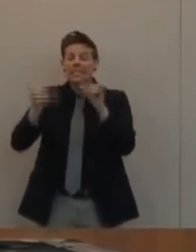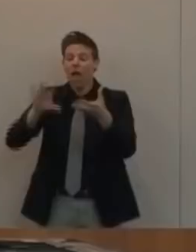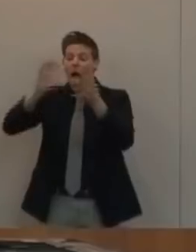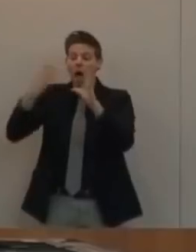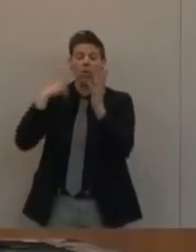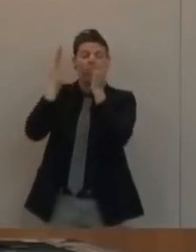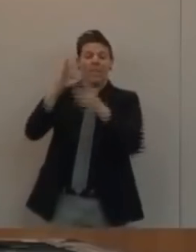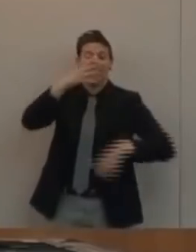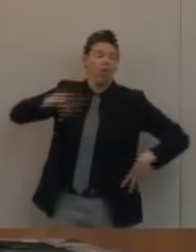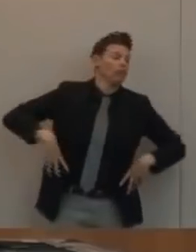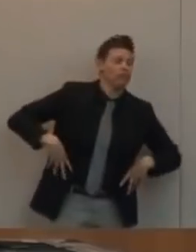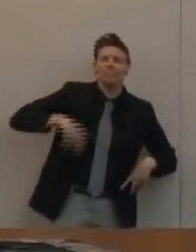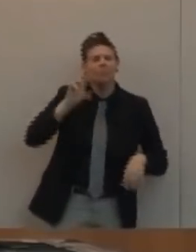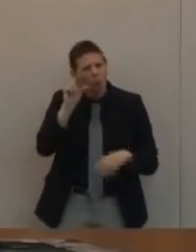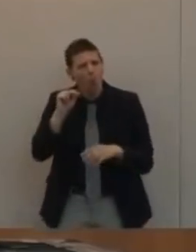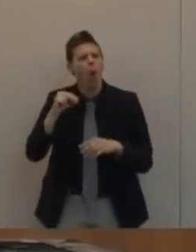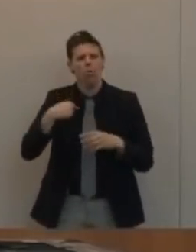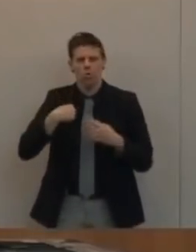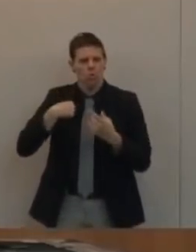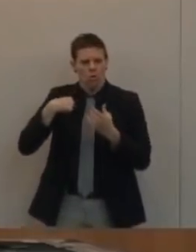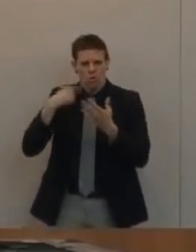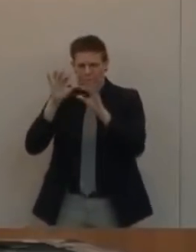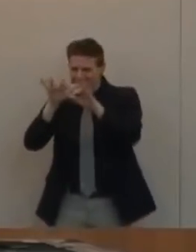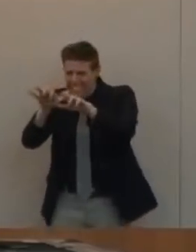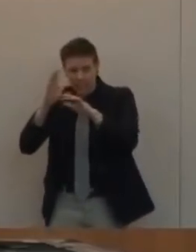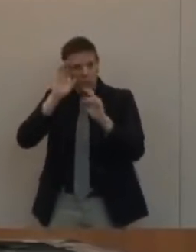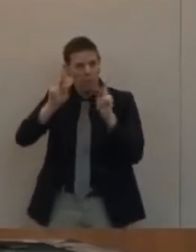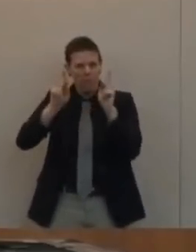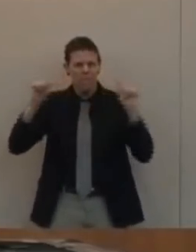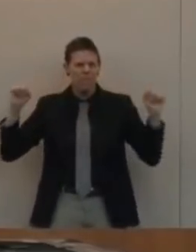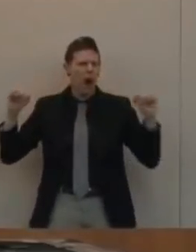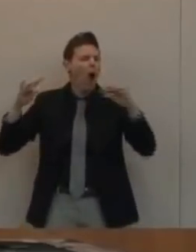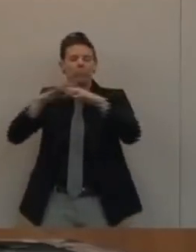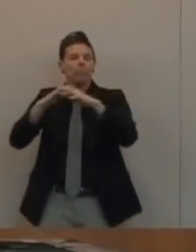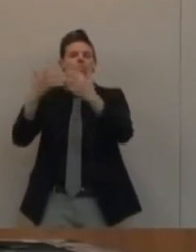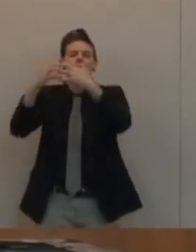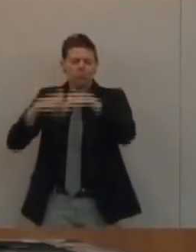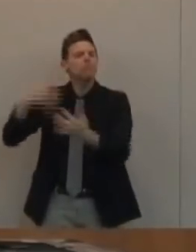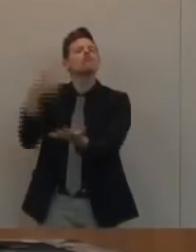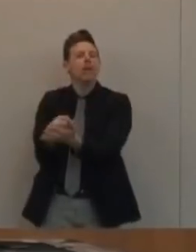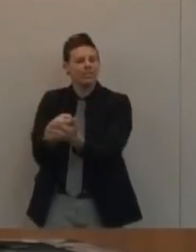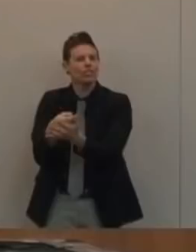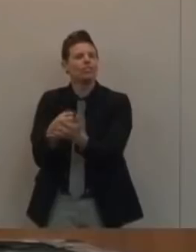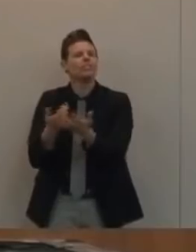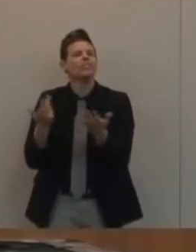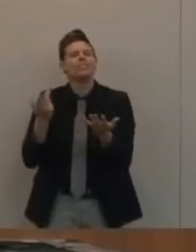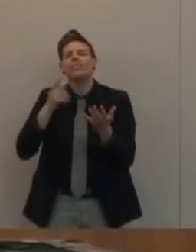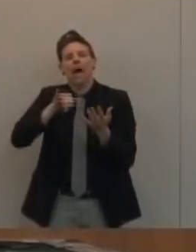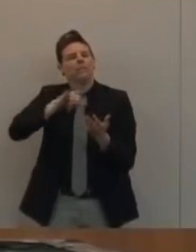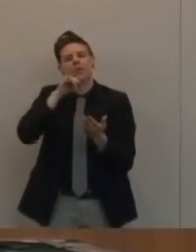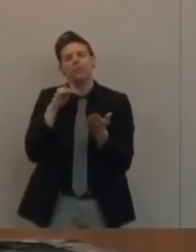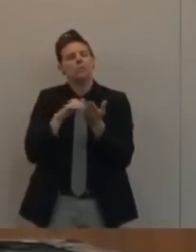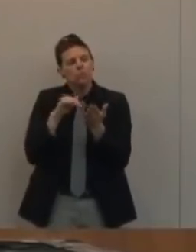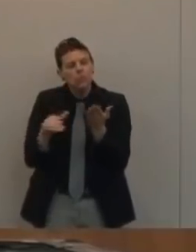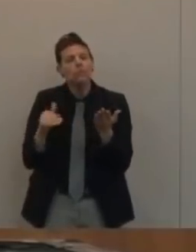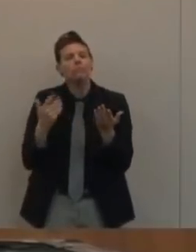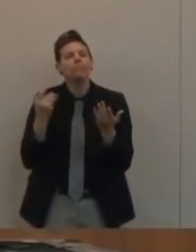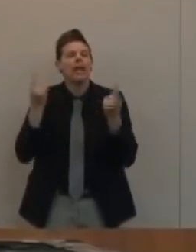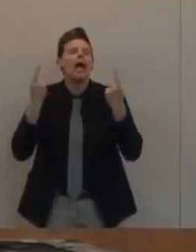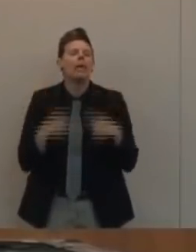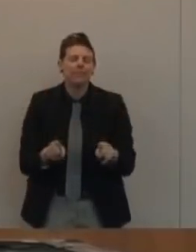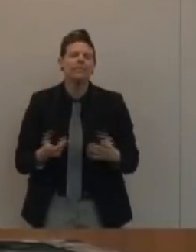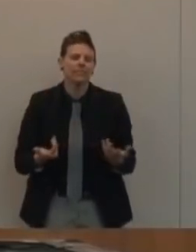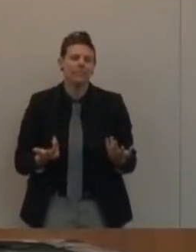60,000 people to need it all at once. That's not an excuse. It's just to let folks know that they were really